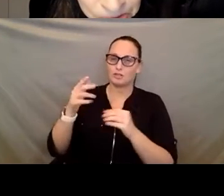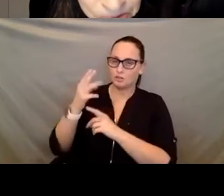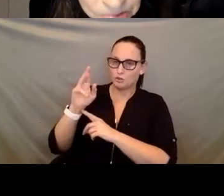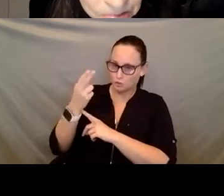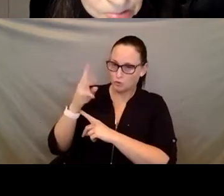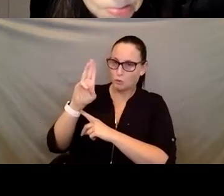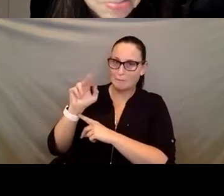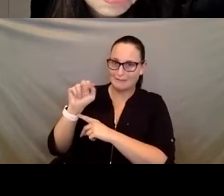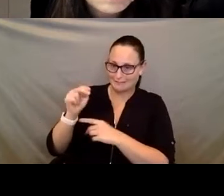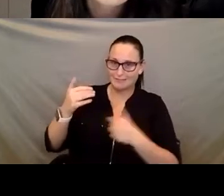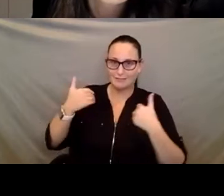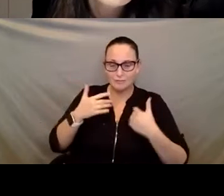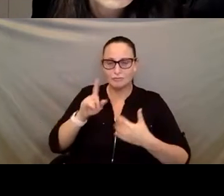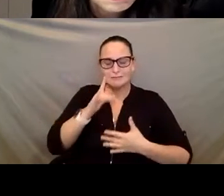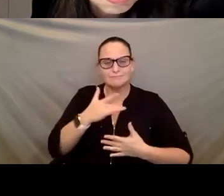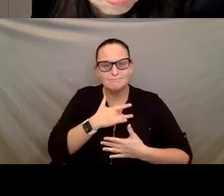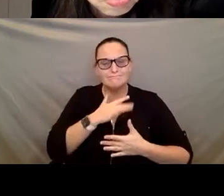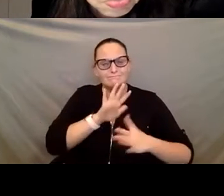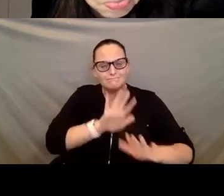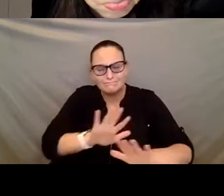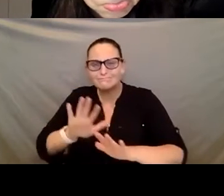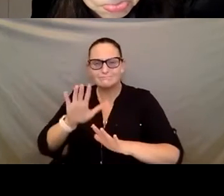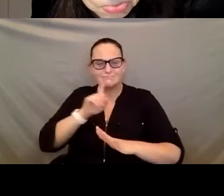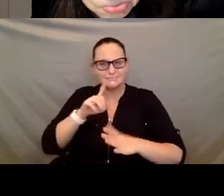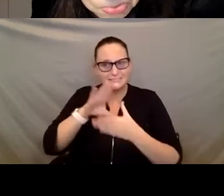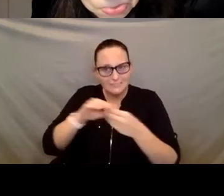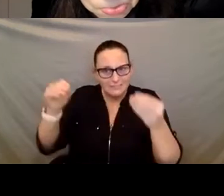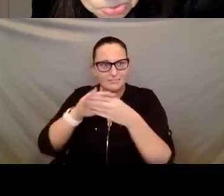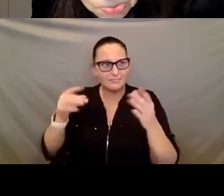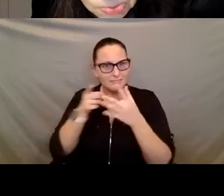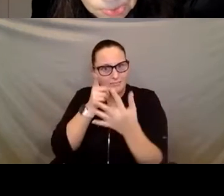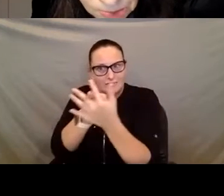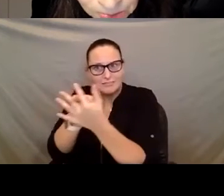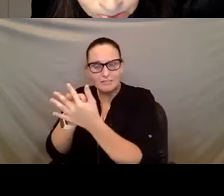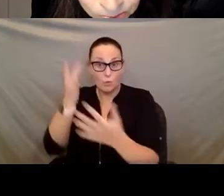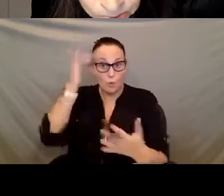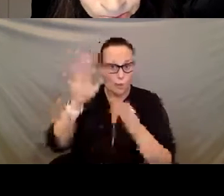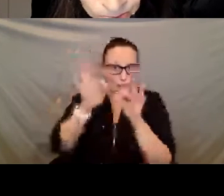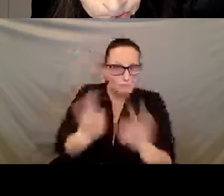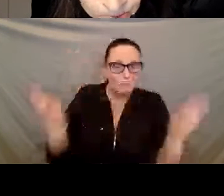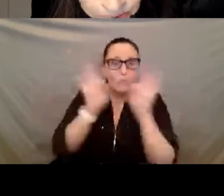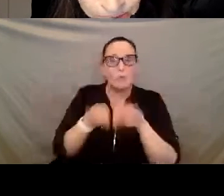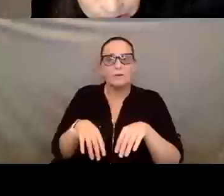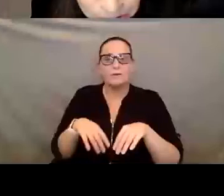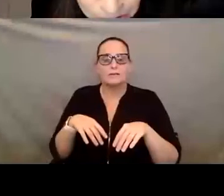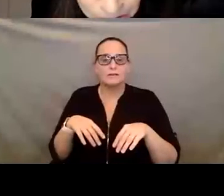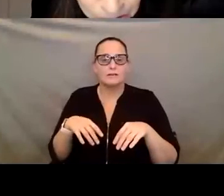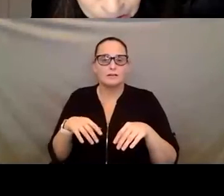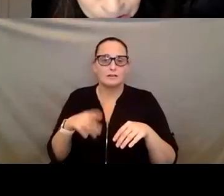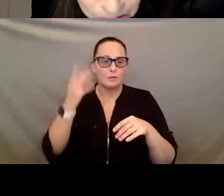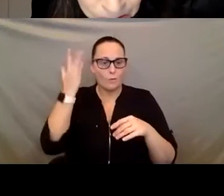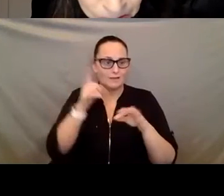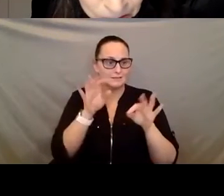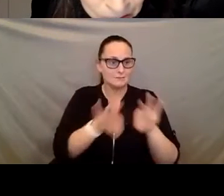about having that human touch and telling your stories, why this is important, why this is as important